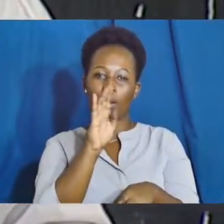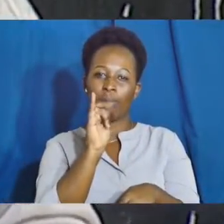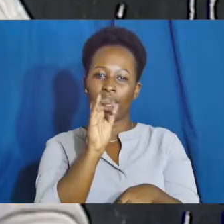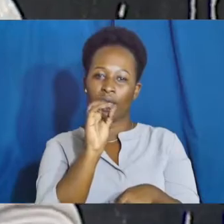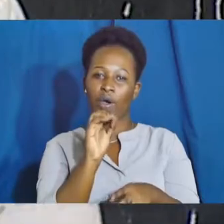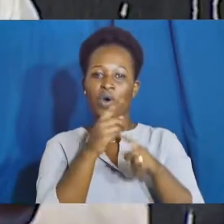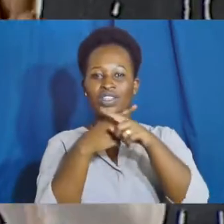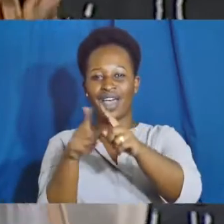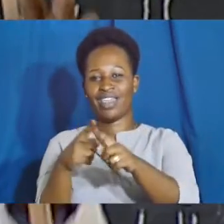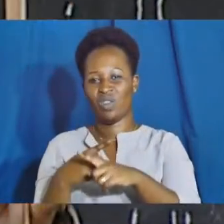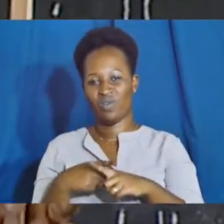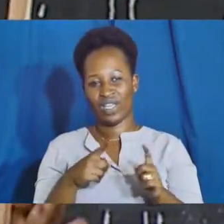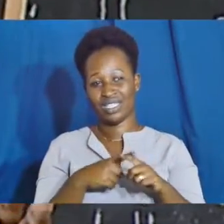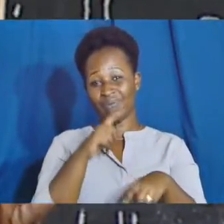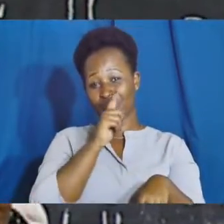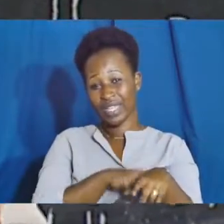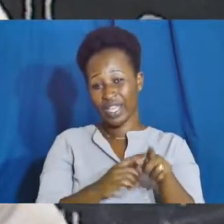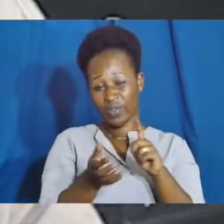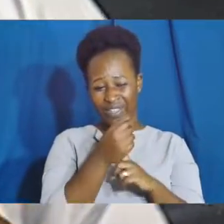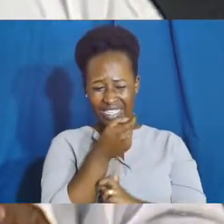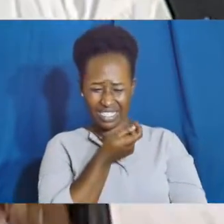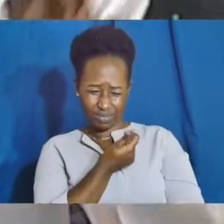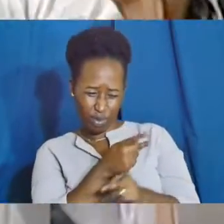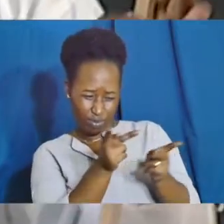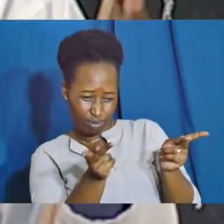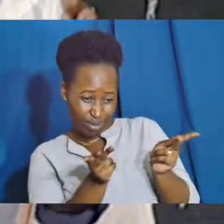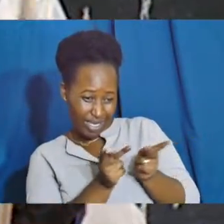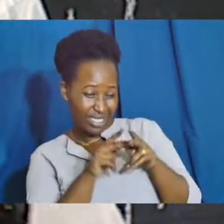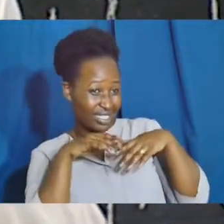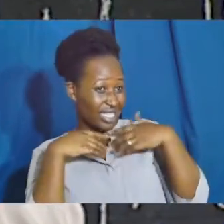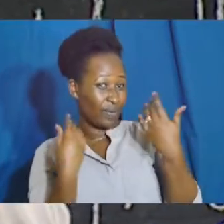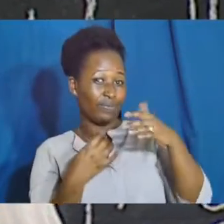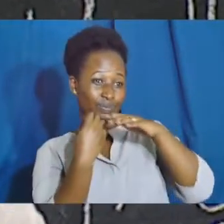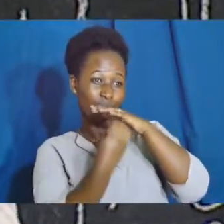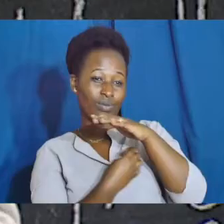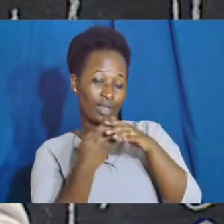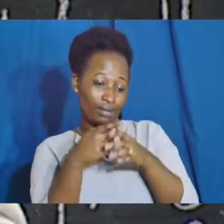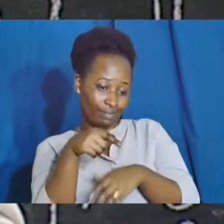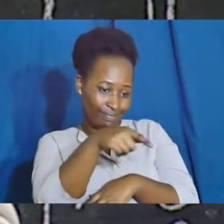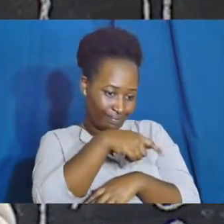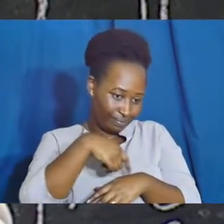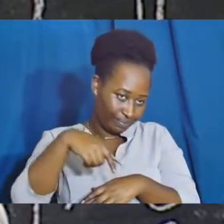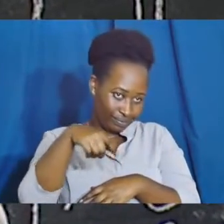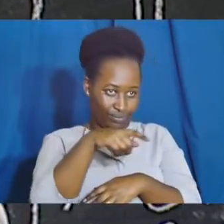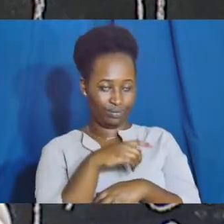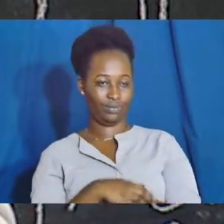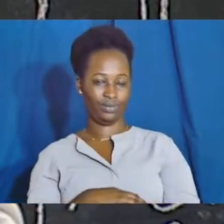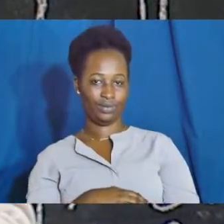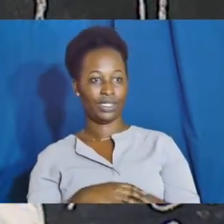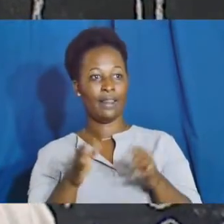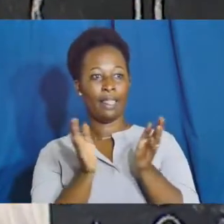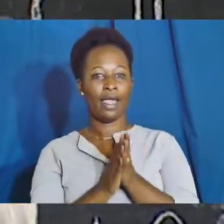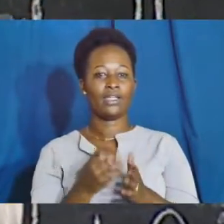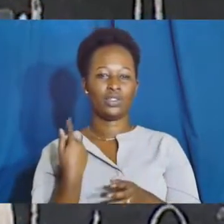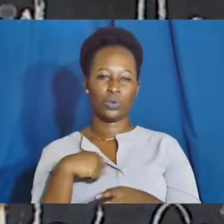biodiversity. And then when we take the small place or the environment, which is the surrounding, and